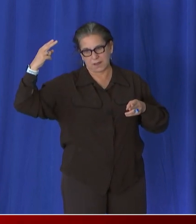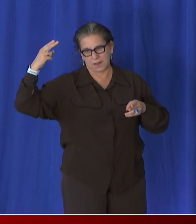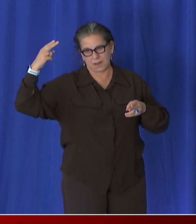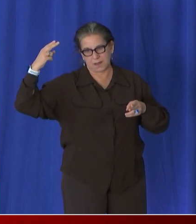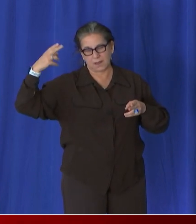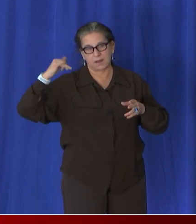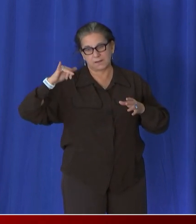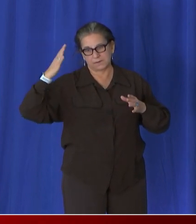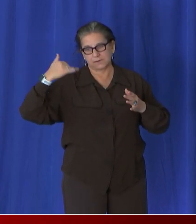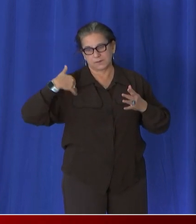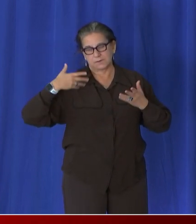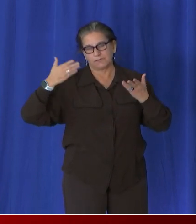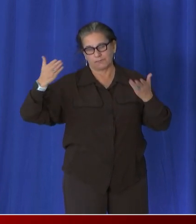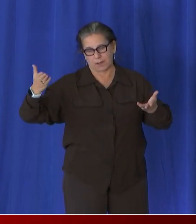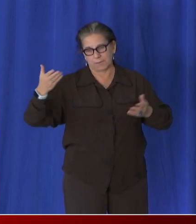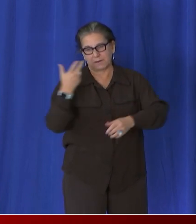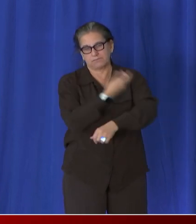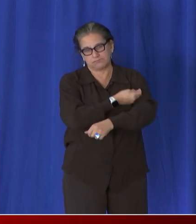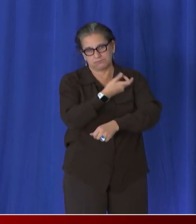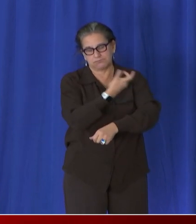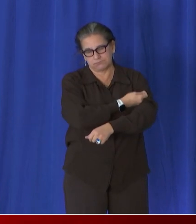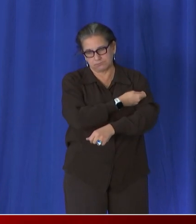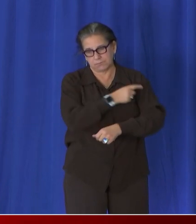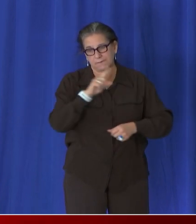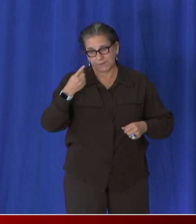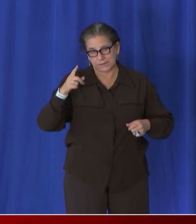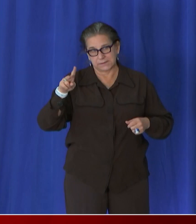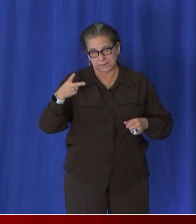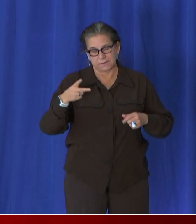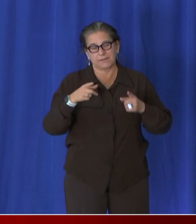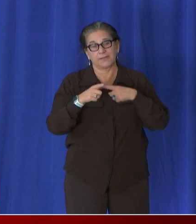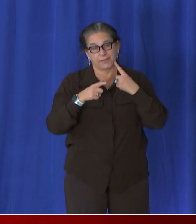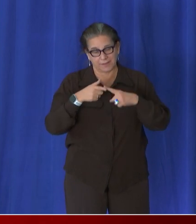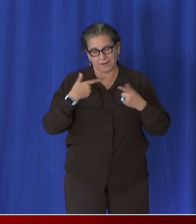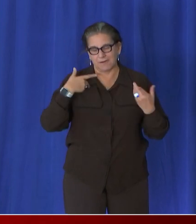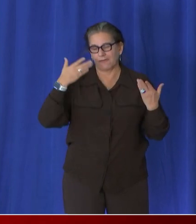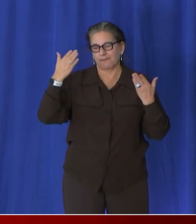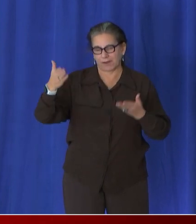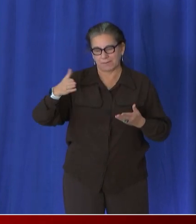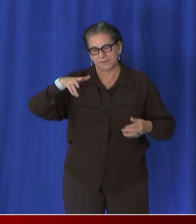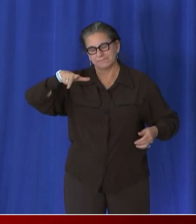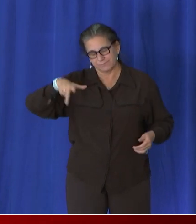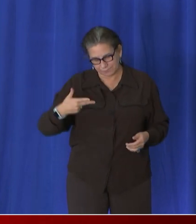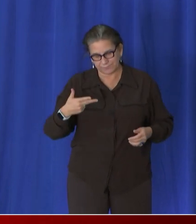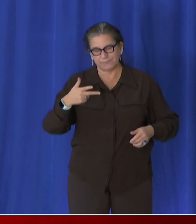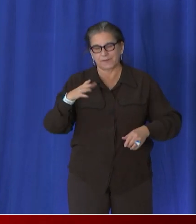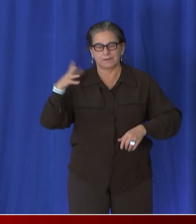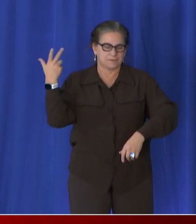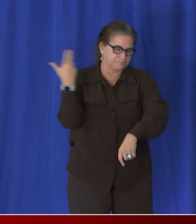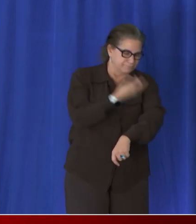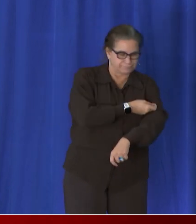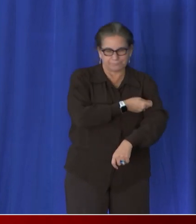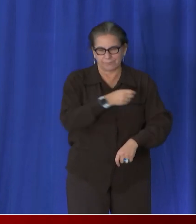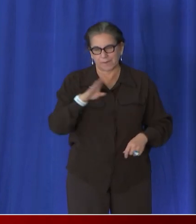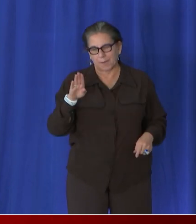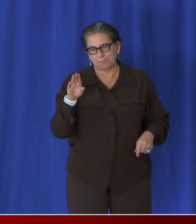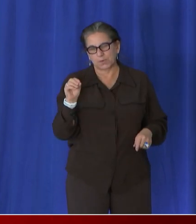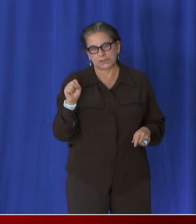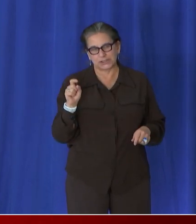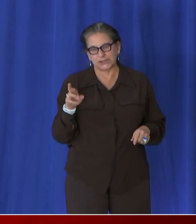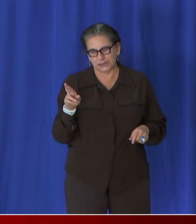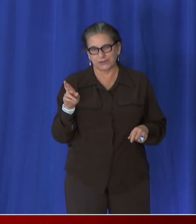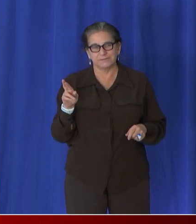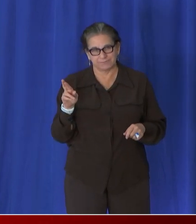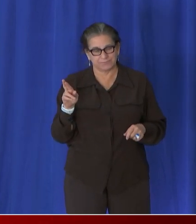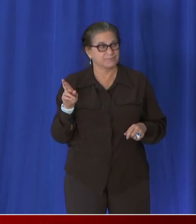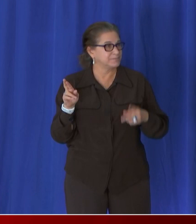dose. What we also see is about hospitalization, and this is where we're most concerned, is with severe illness that